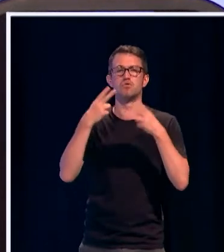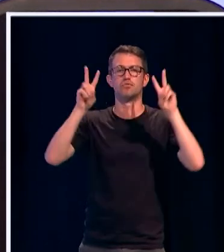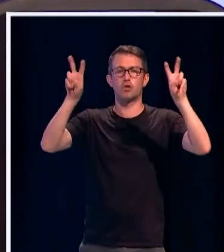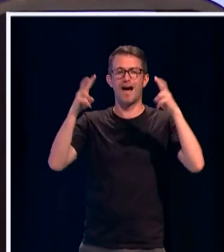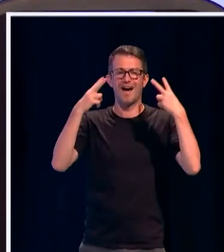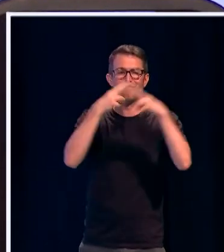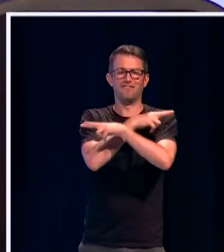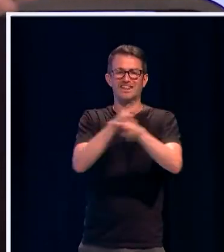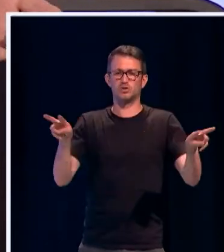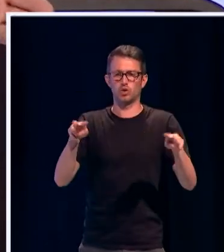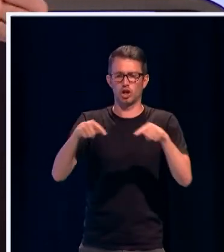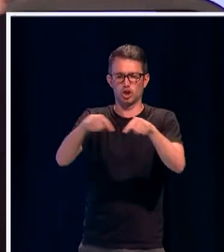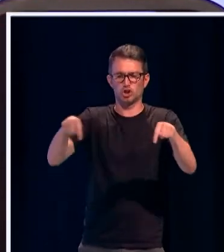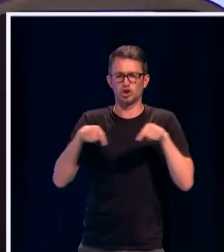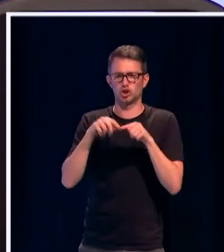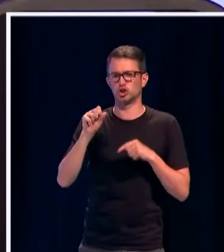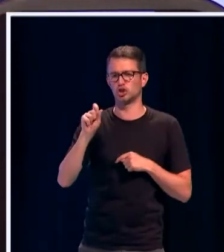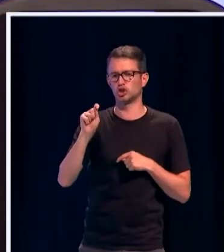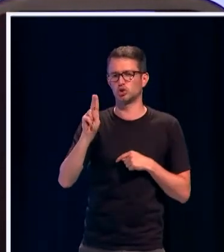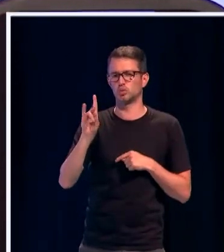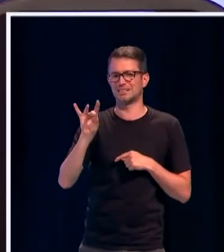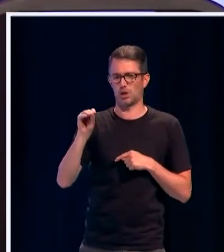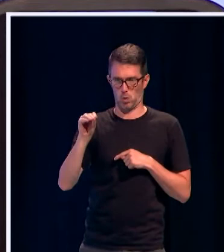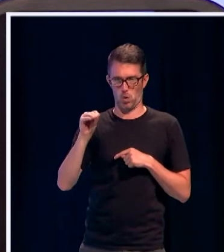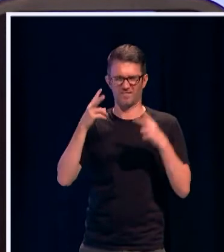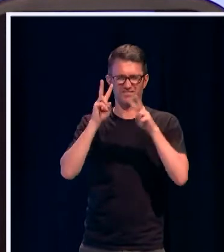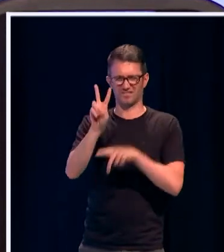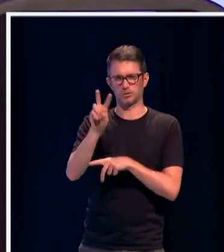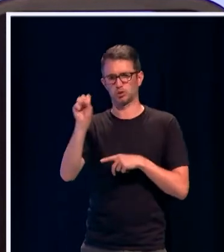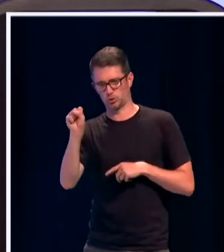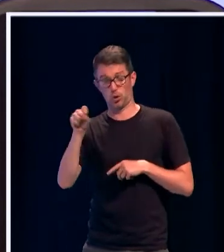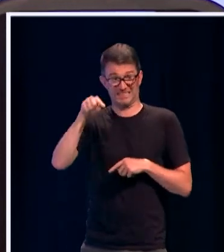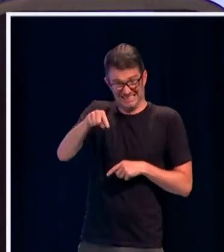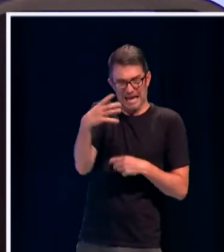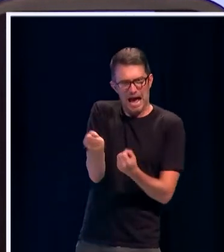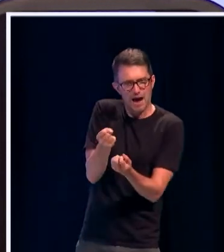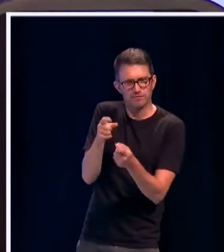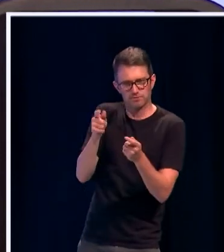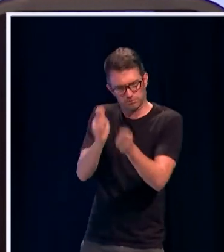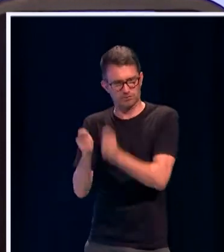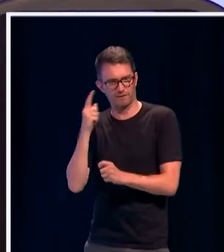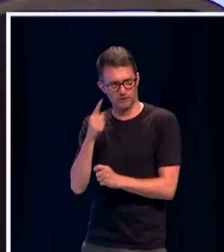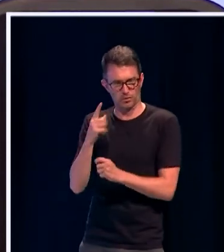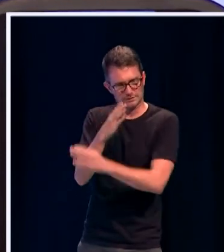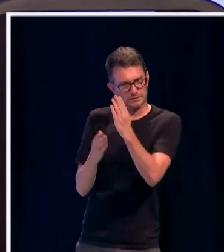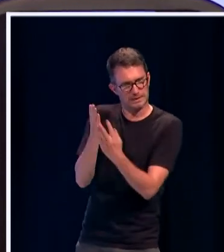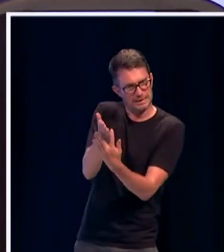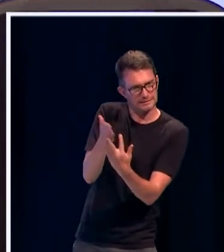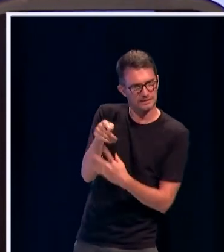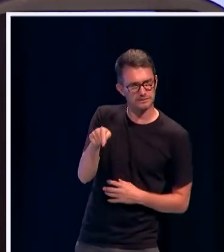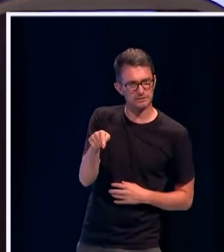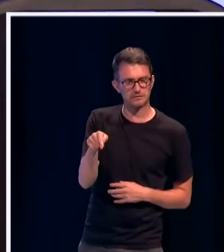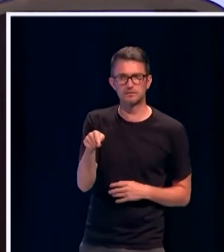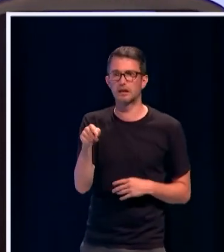meet the Section 508 in the States and the EN 301549 accessibility standards, and